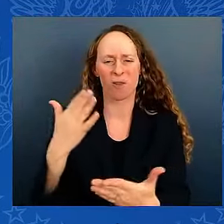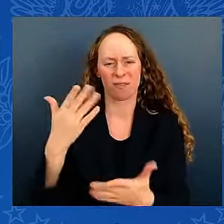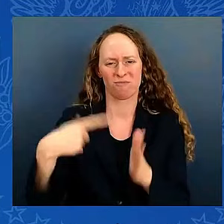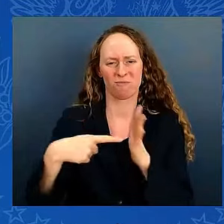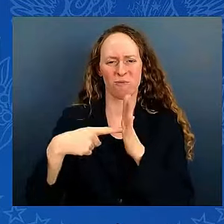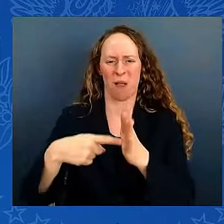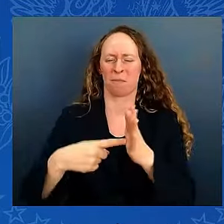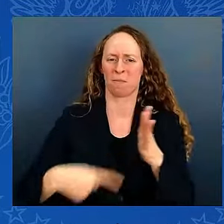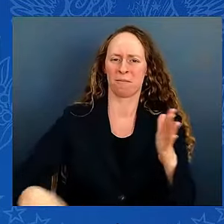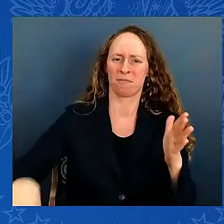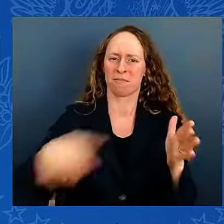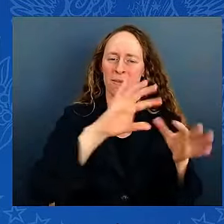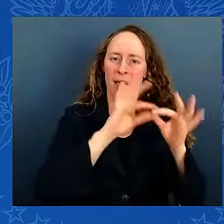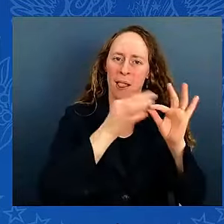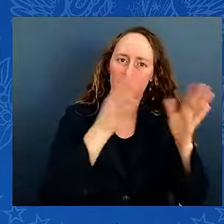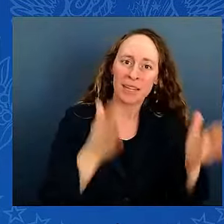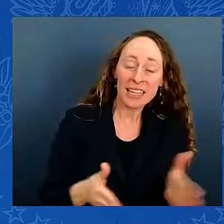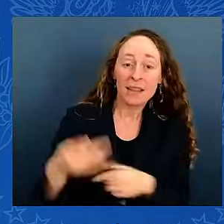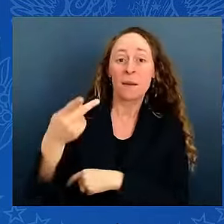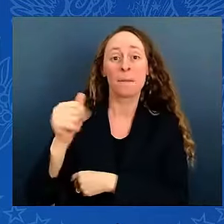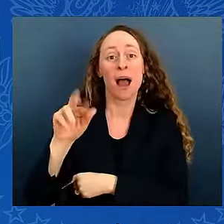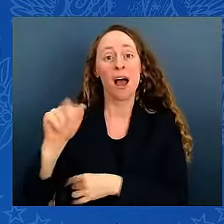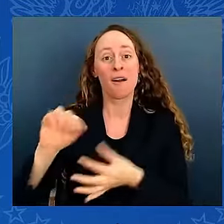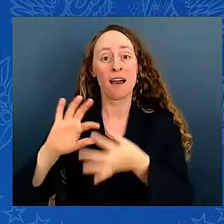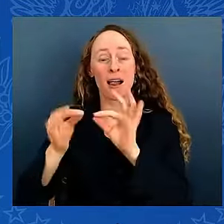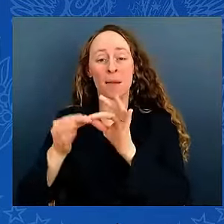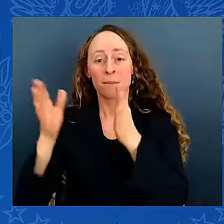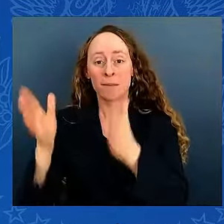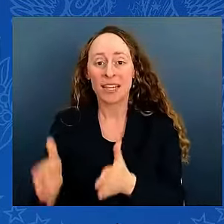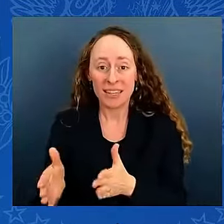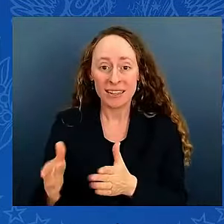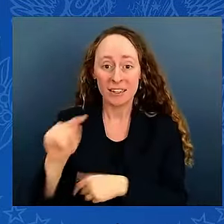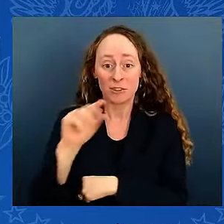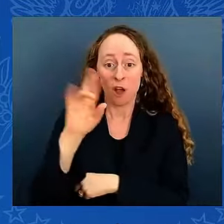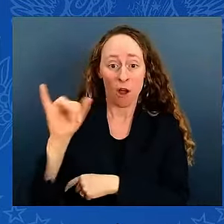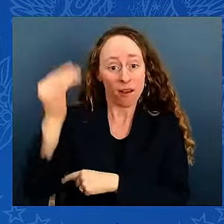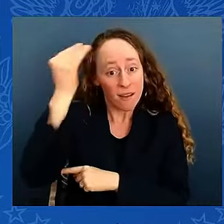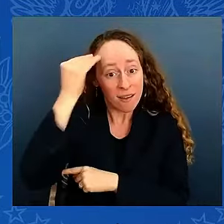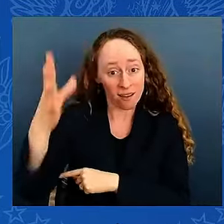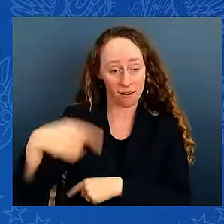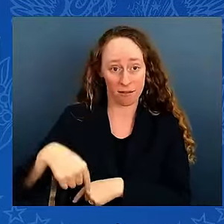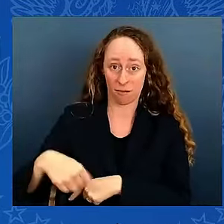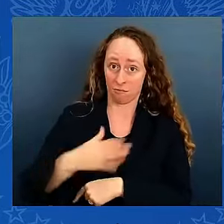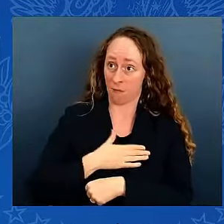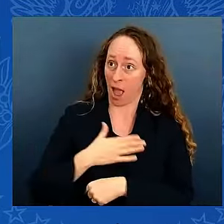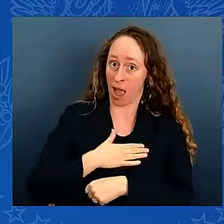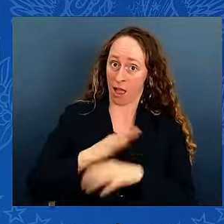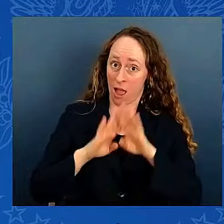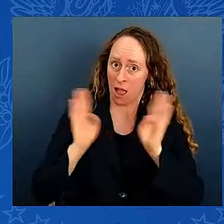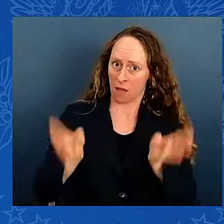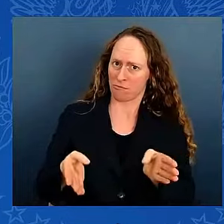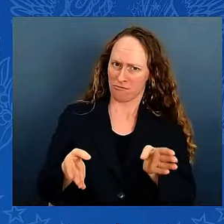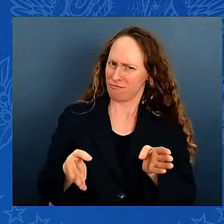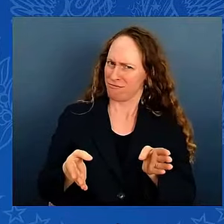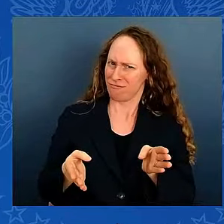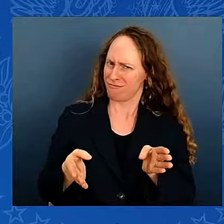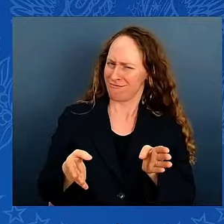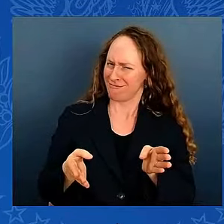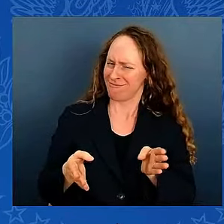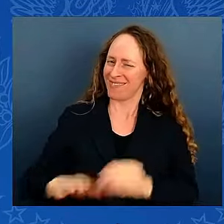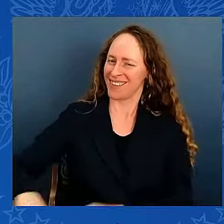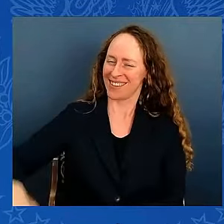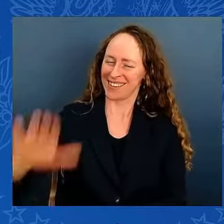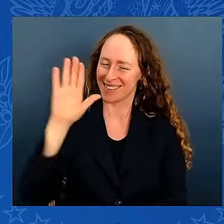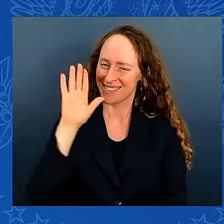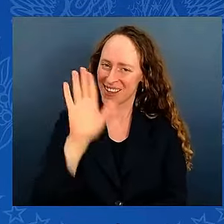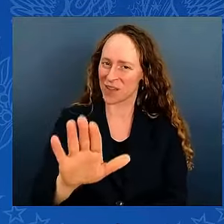your house. This is your house. That's the God's truth. Team USA's house. I'm just a temporary resident, only a